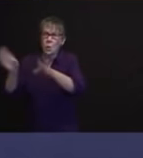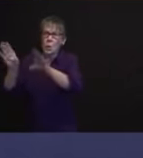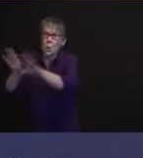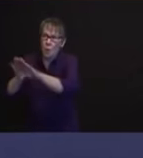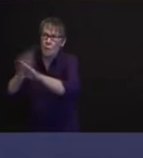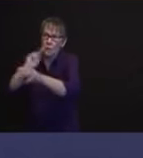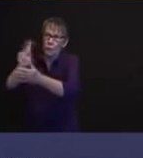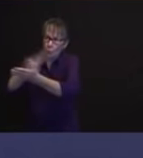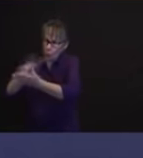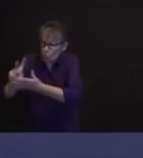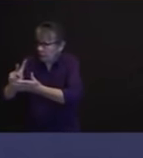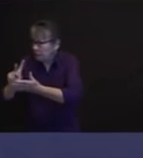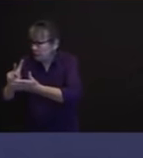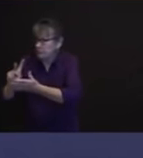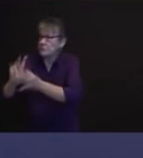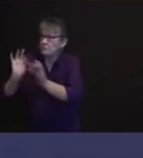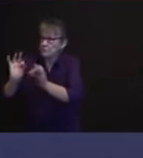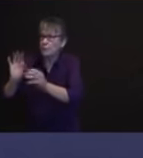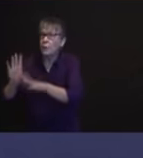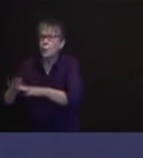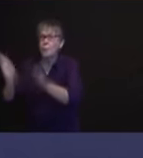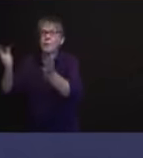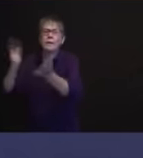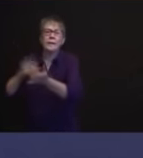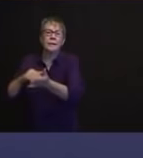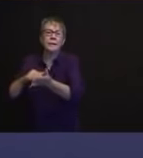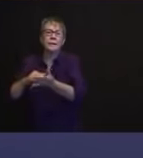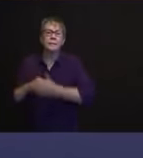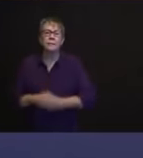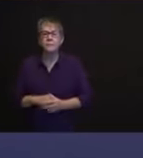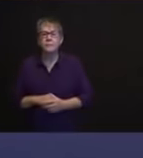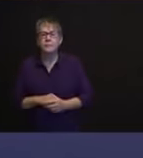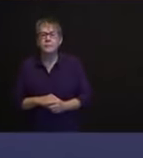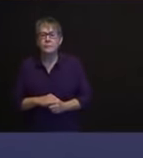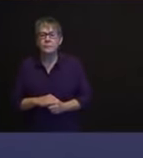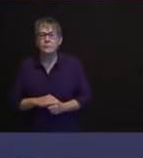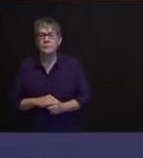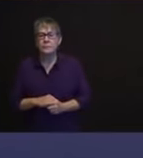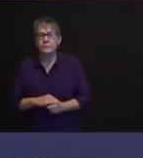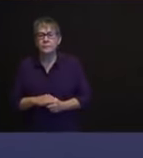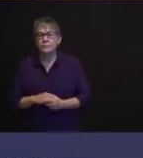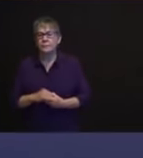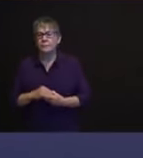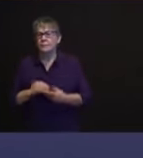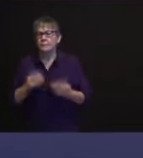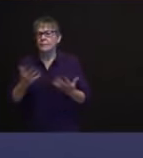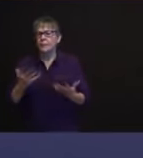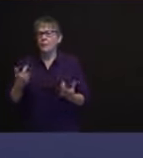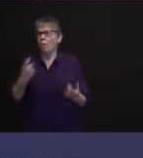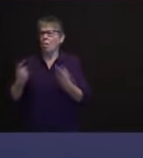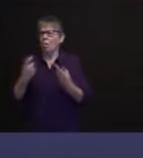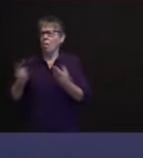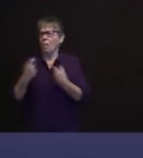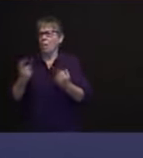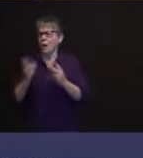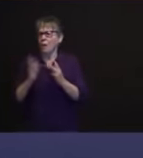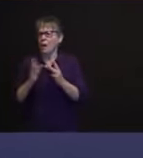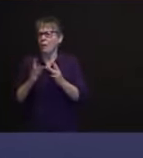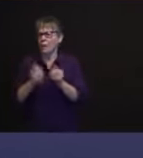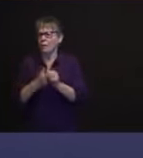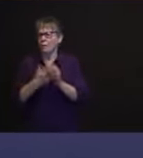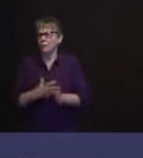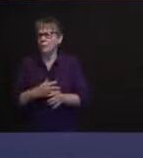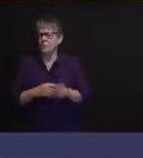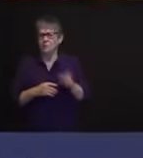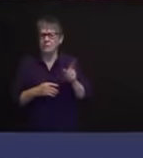within any expectation. Ed, there's a bunch of contact tracing questions, and needless to say, you've forgotten more about this subject than I'll know, so I'll turn